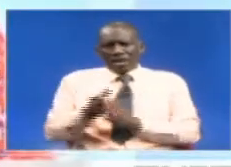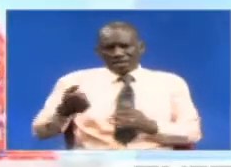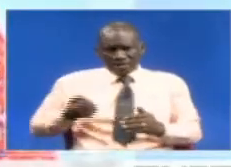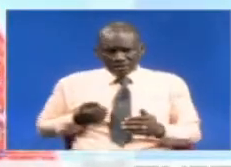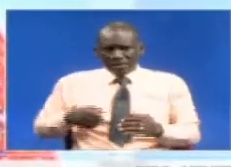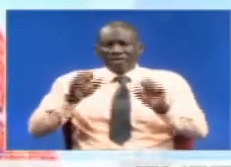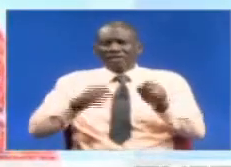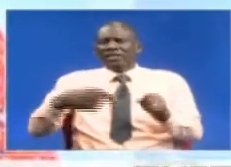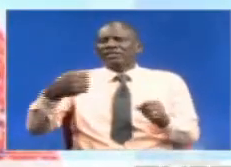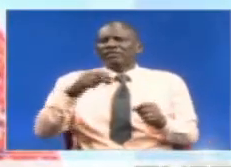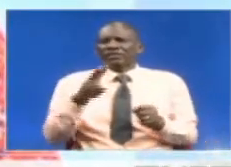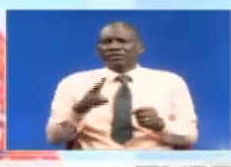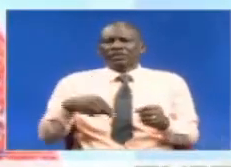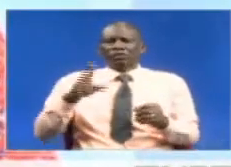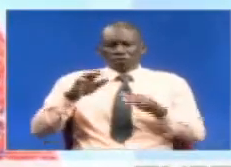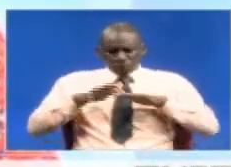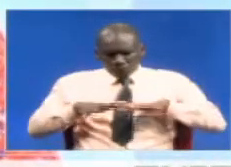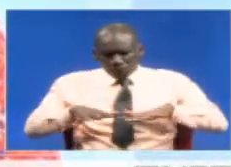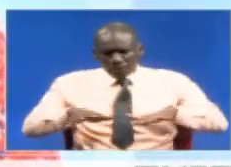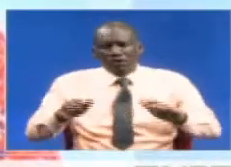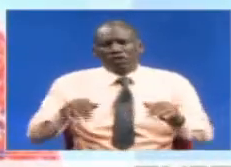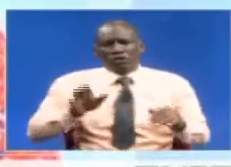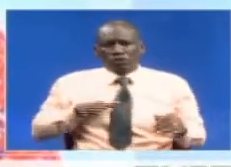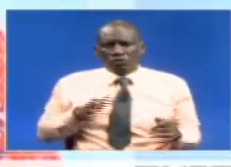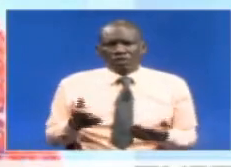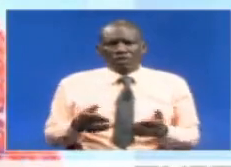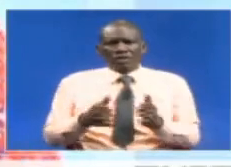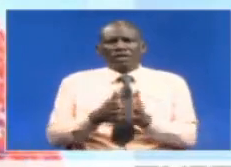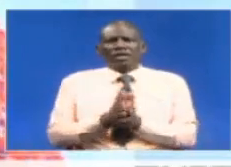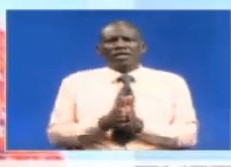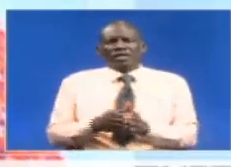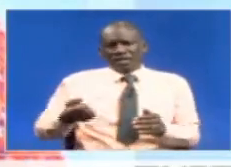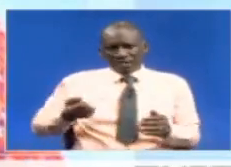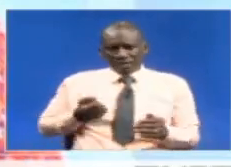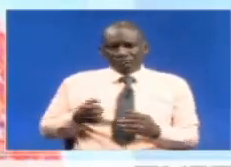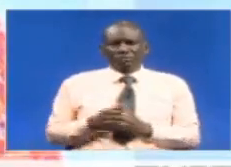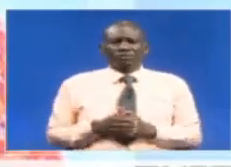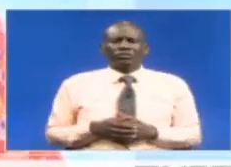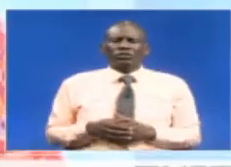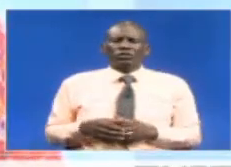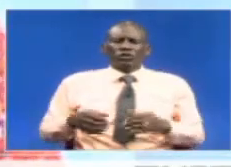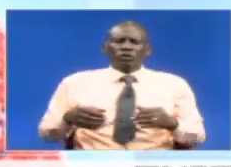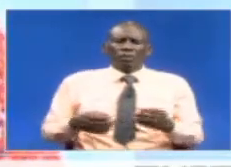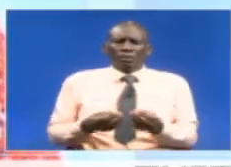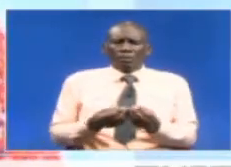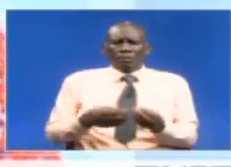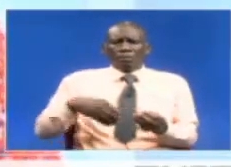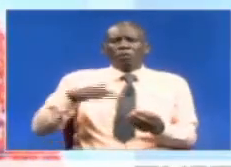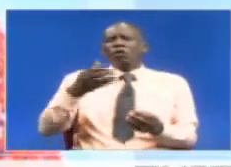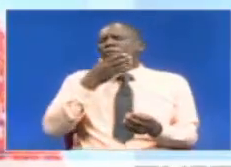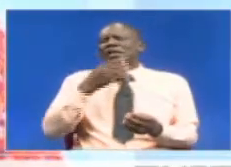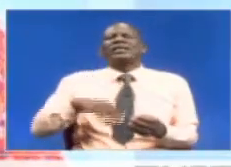HIV is more prevalent among women and girls, we lose more men